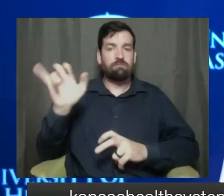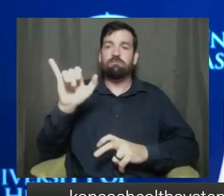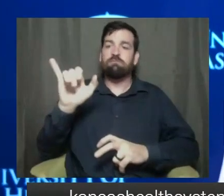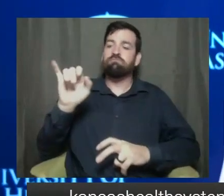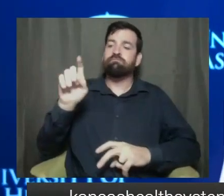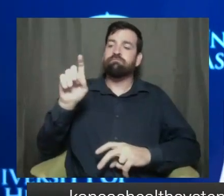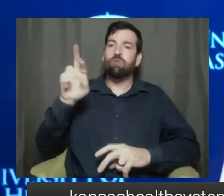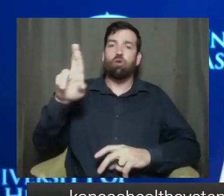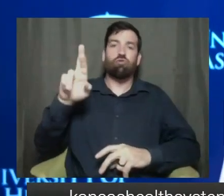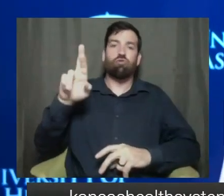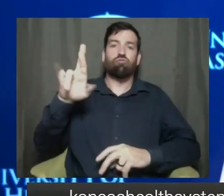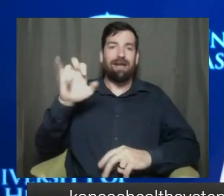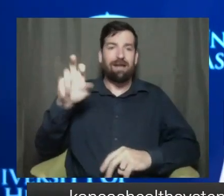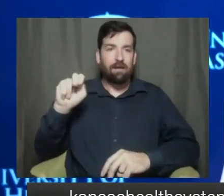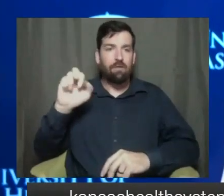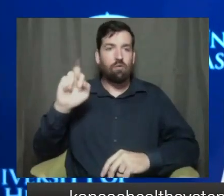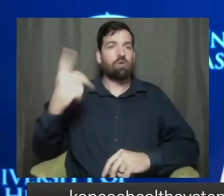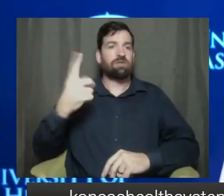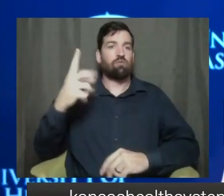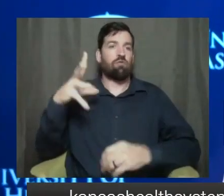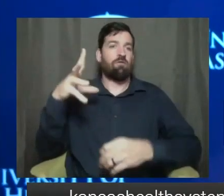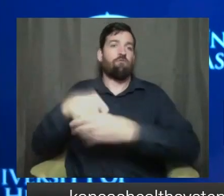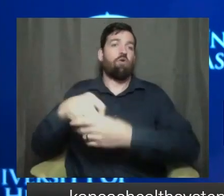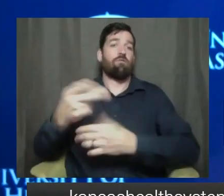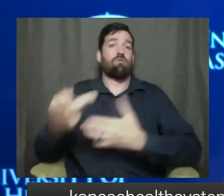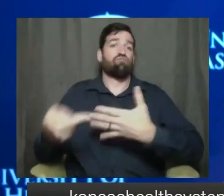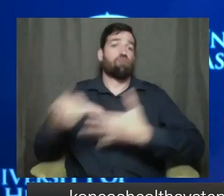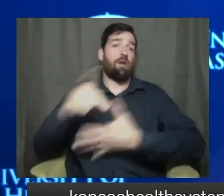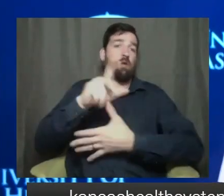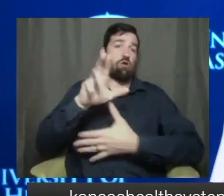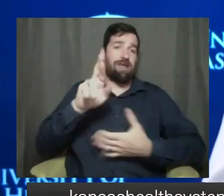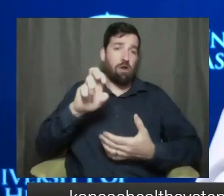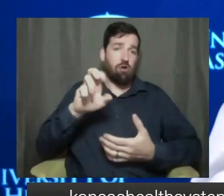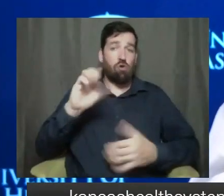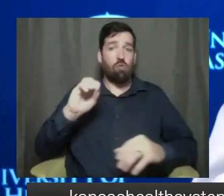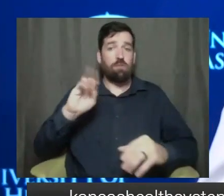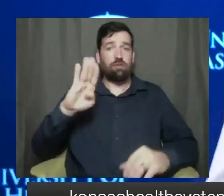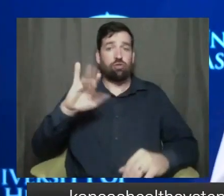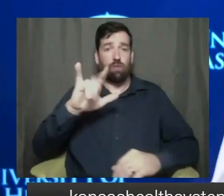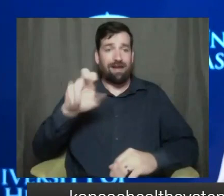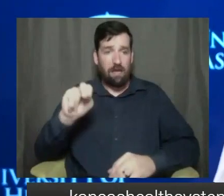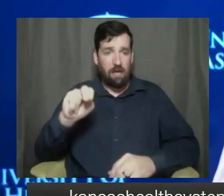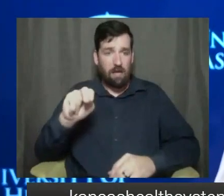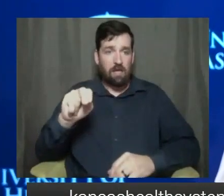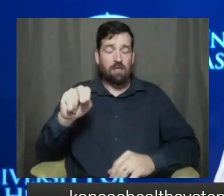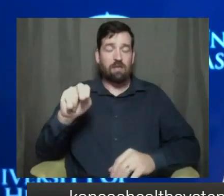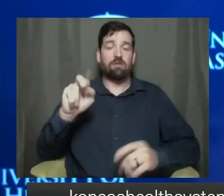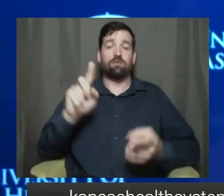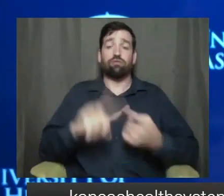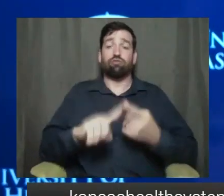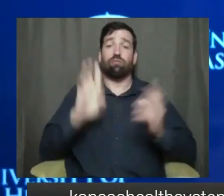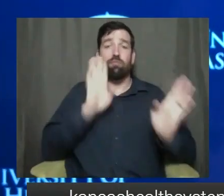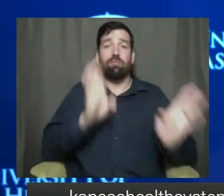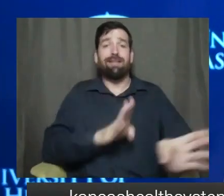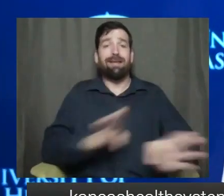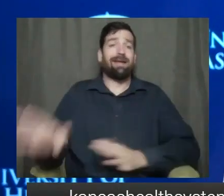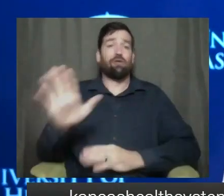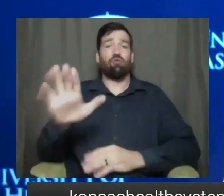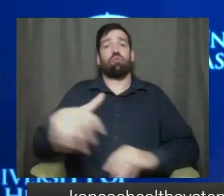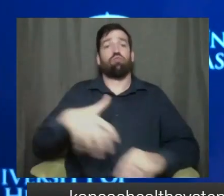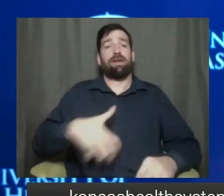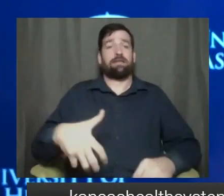that's involved in primary care, including OBGYNs in our community, to plan your pregnancy helps things along.